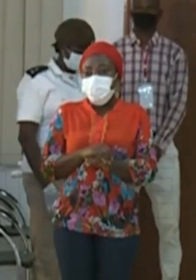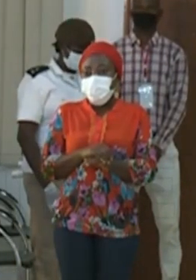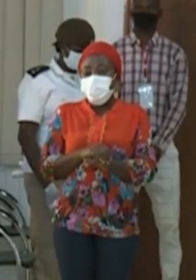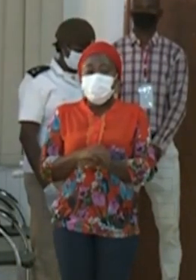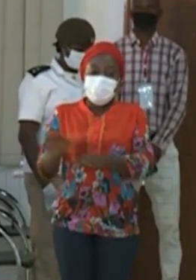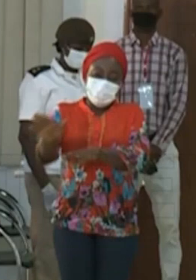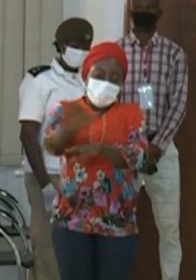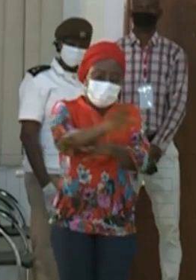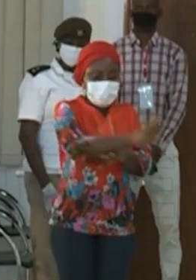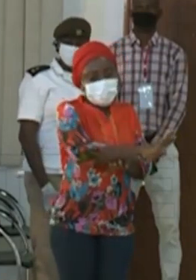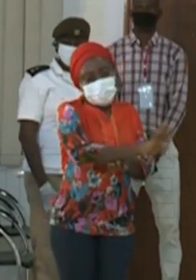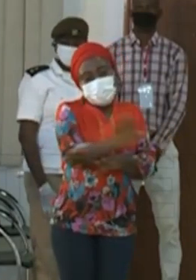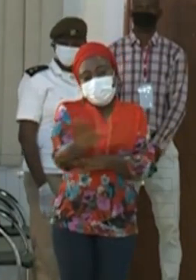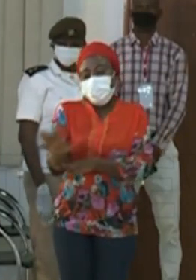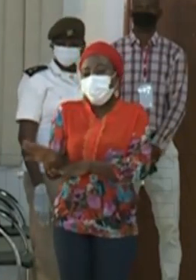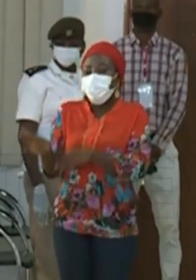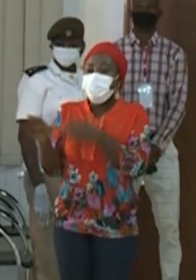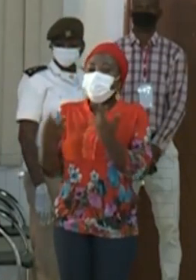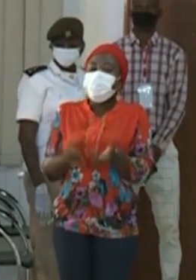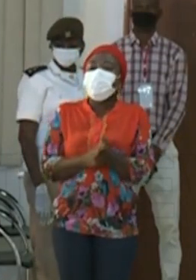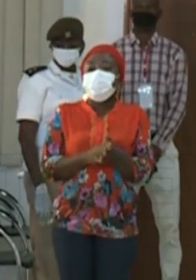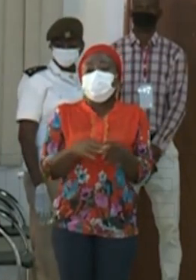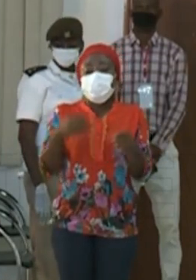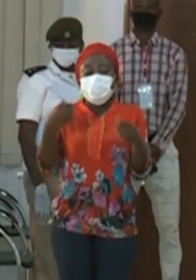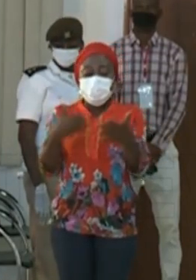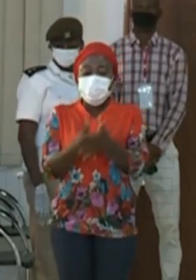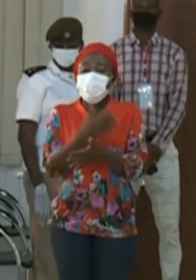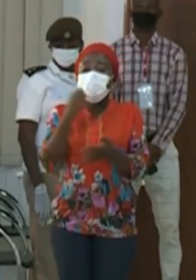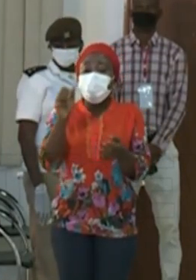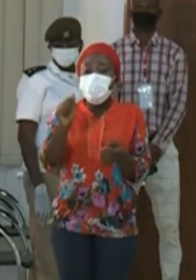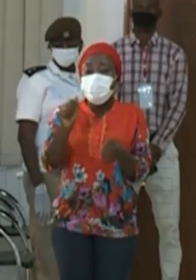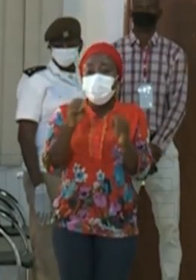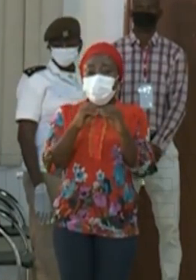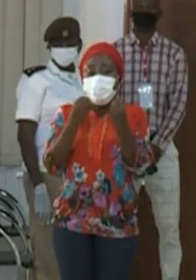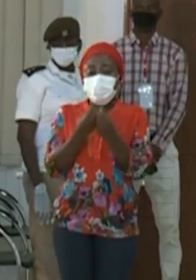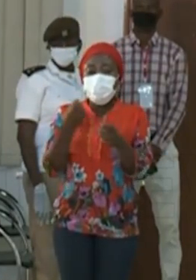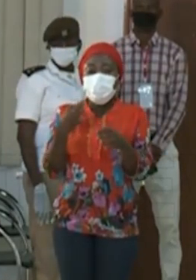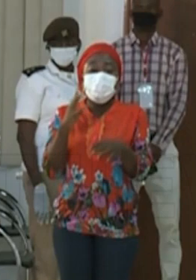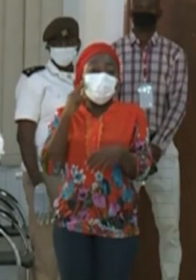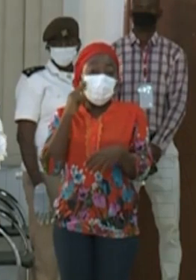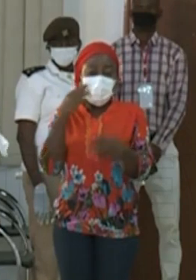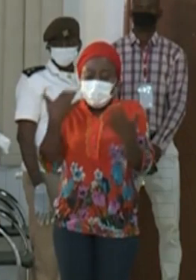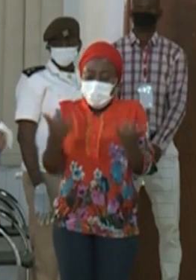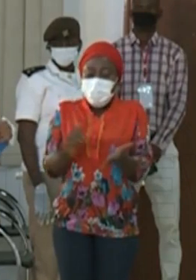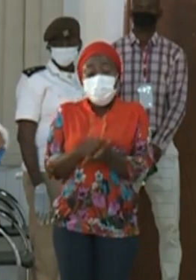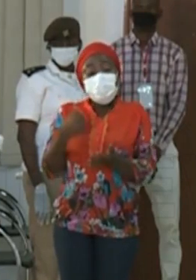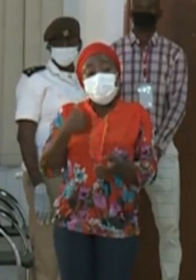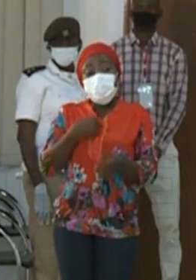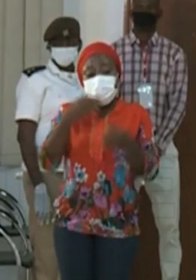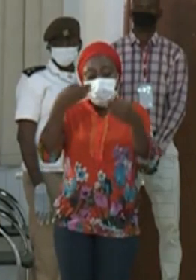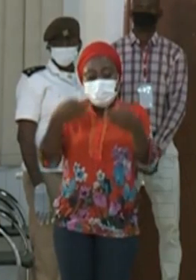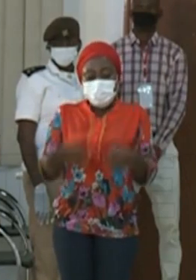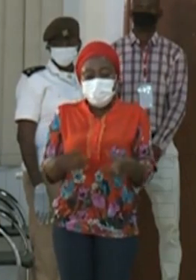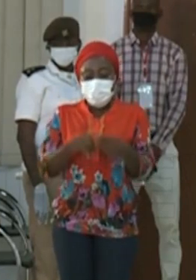Good evening, all. Rachel Abuja from the News Agency of Nigeria. Now that we've decided to go